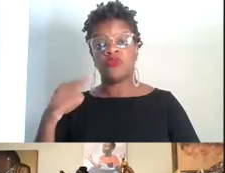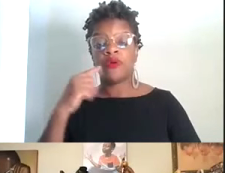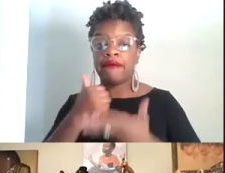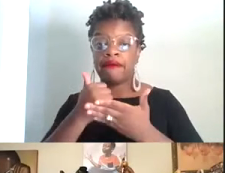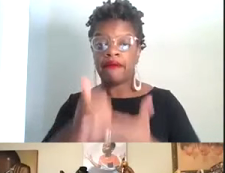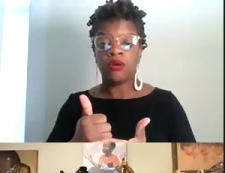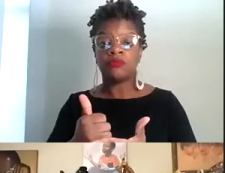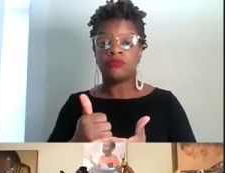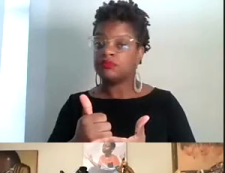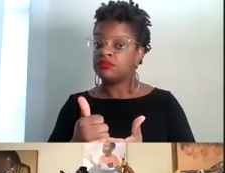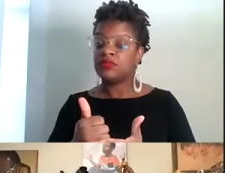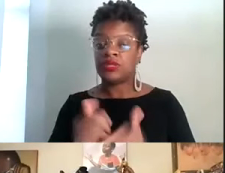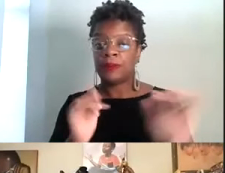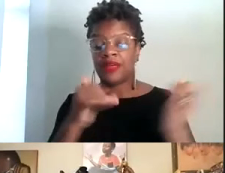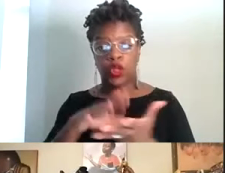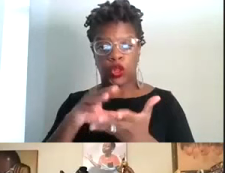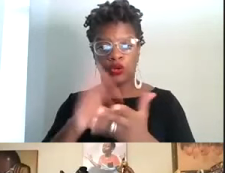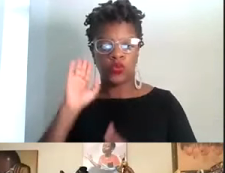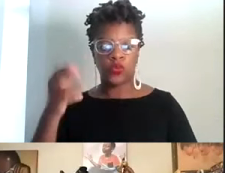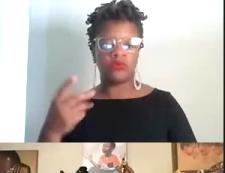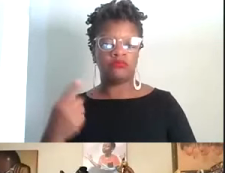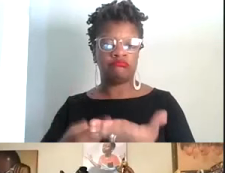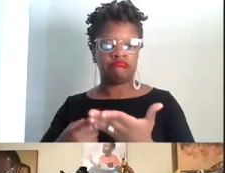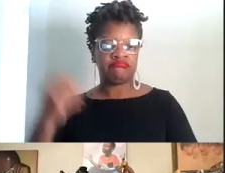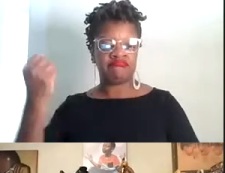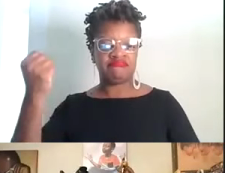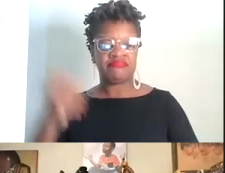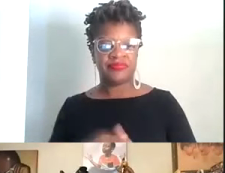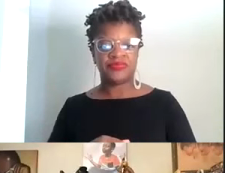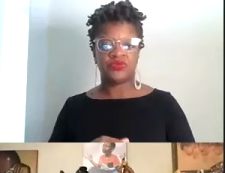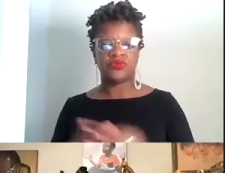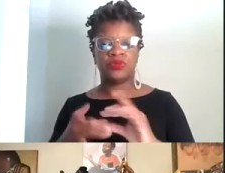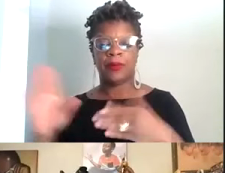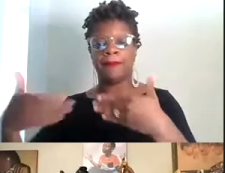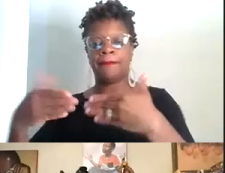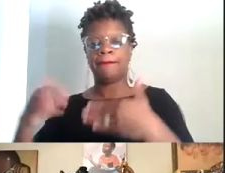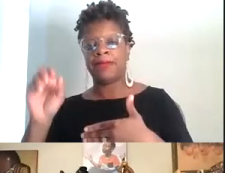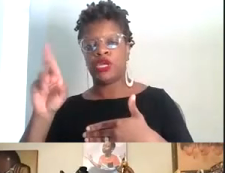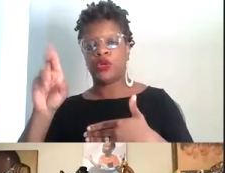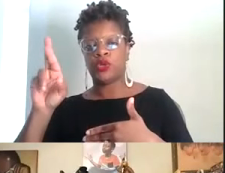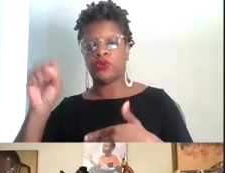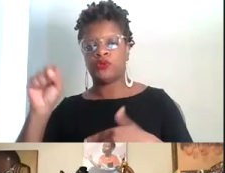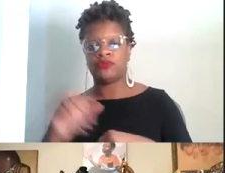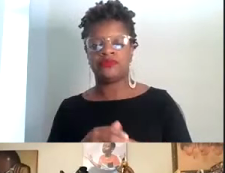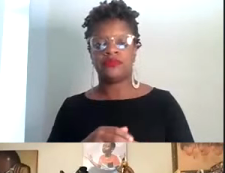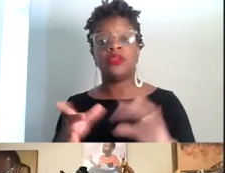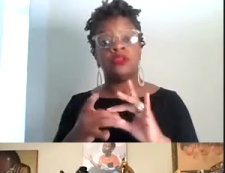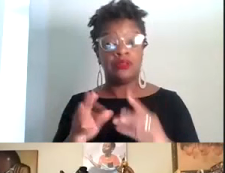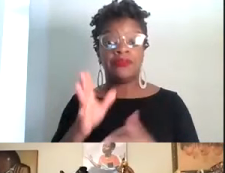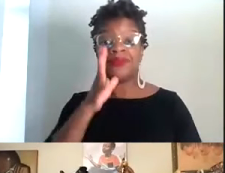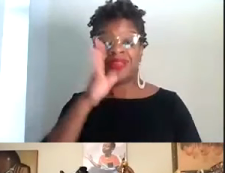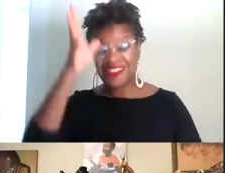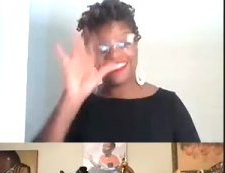playful learning. We'll talk a little bit about that when we get to barriers. And just like we said, there's parents, there's